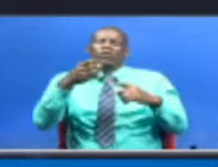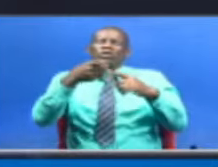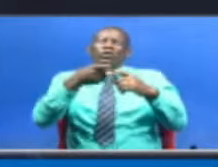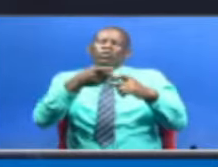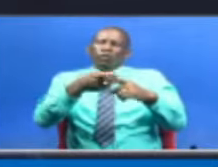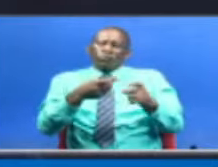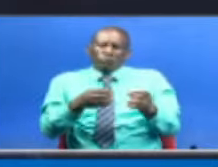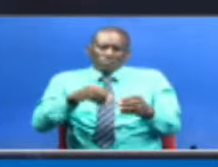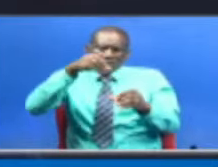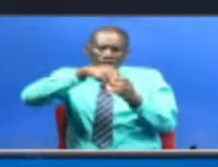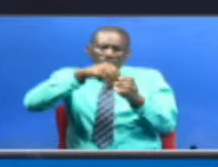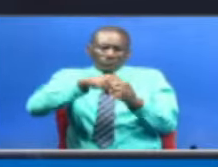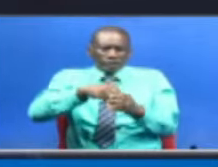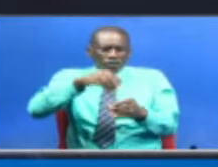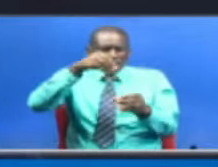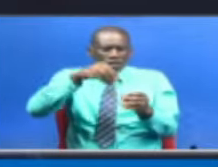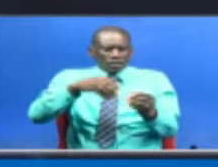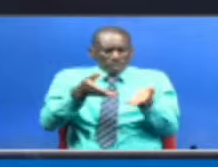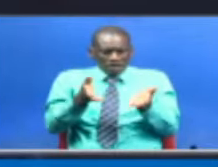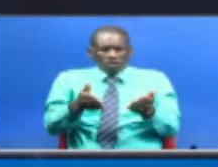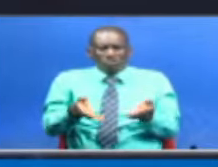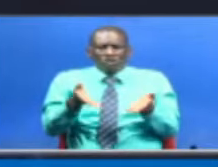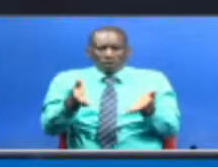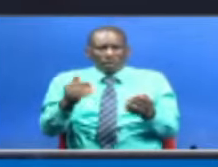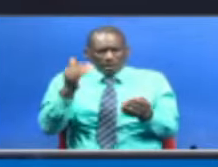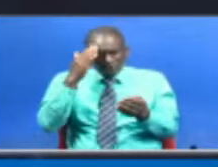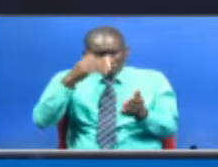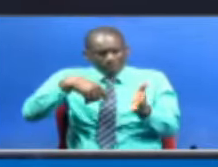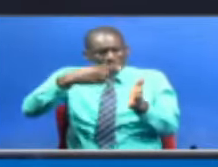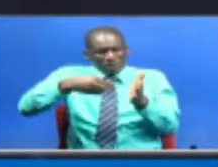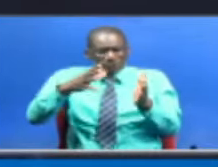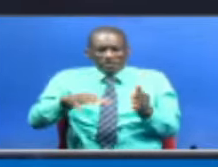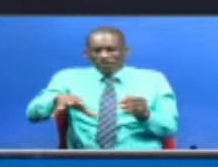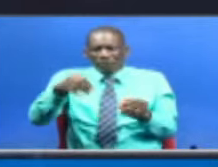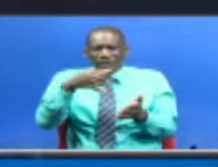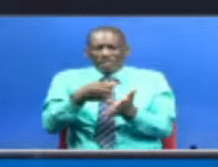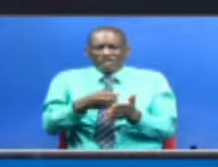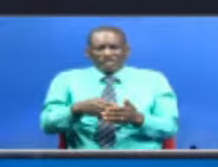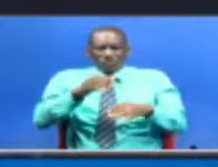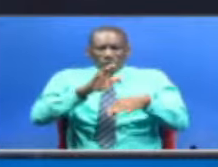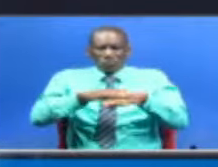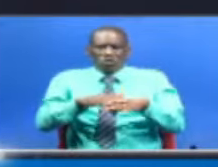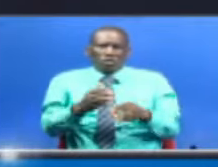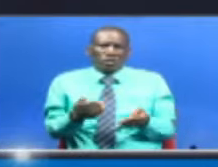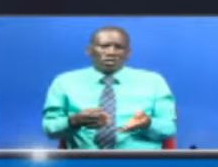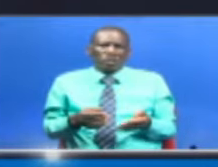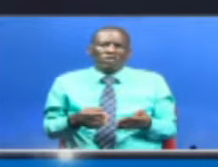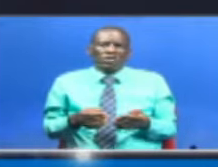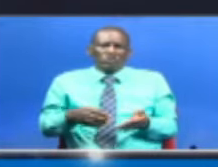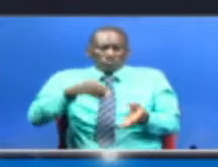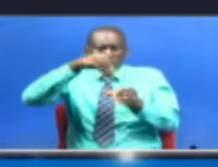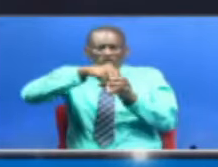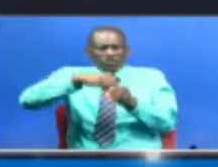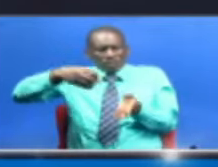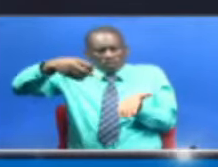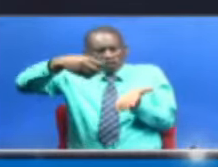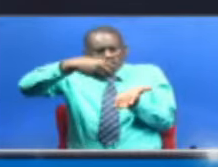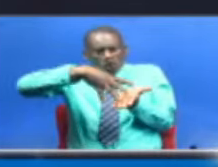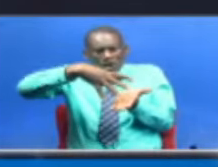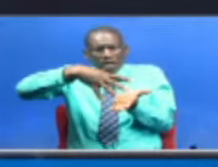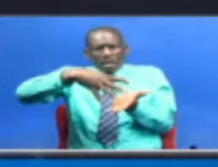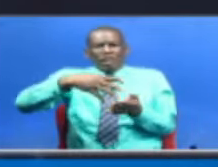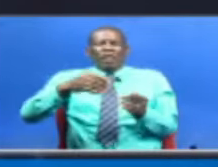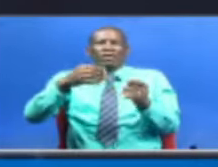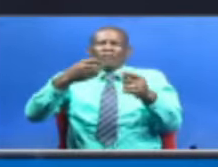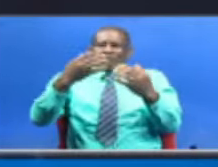from investment point of view, right now, I think manufacturers find it quite attractive to invest in solar, and there